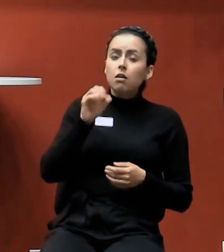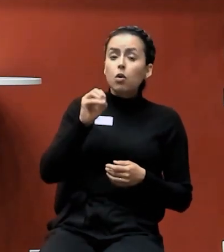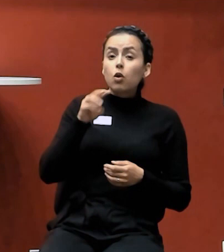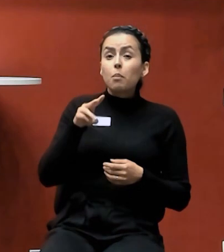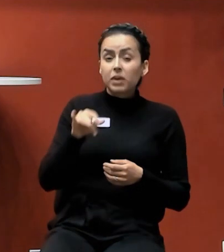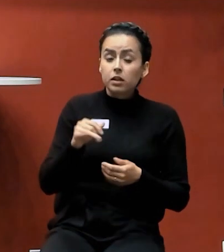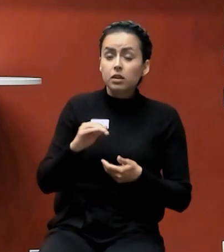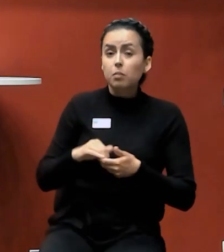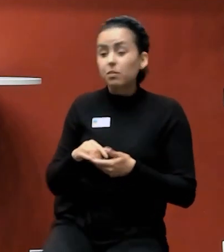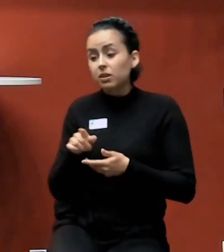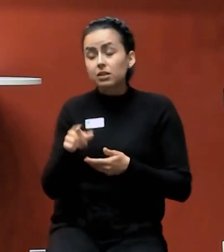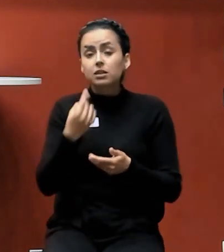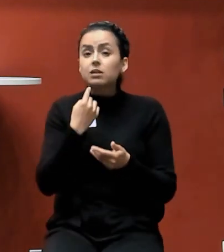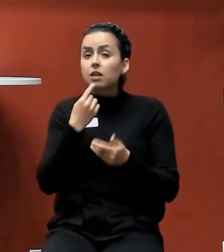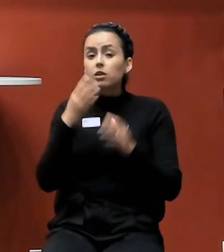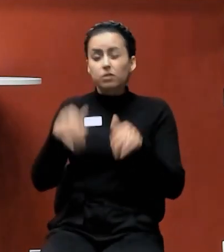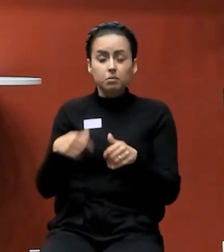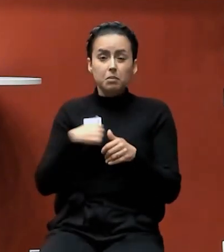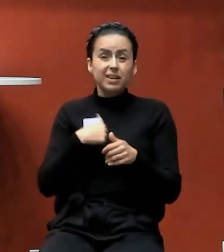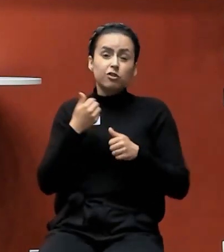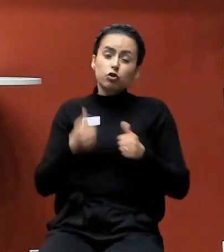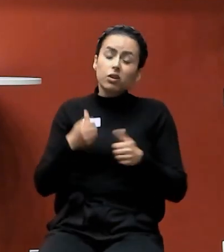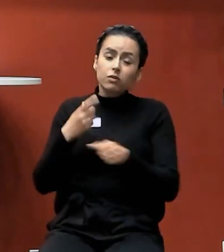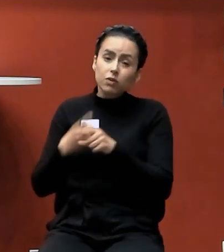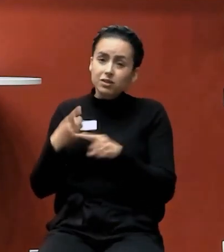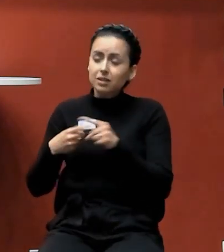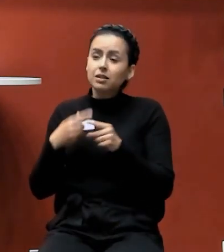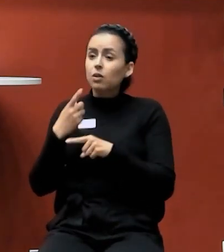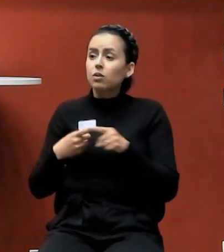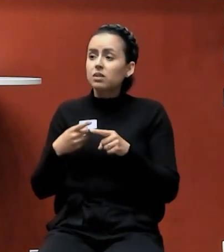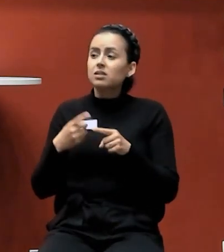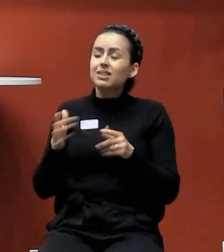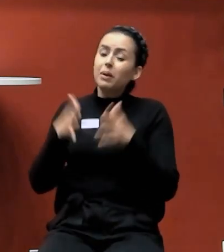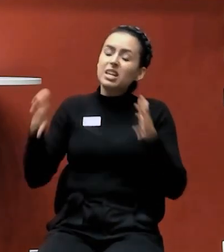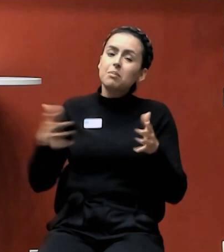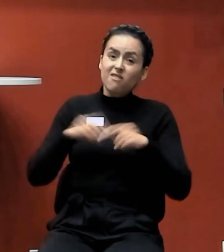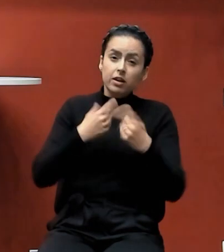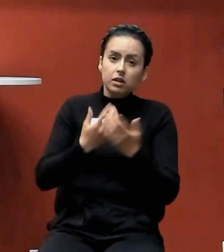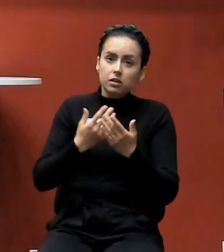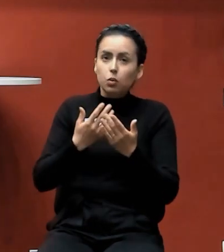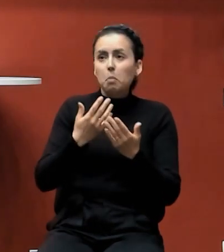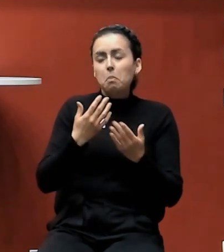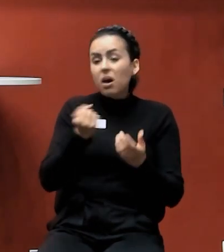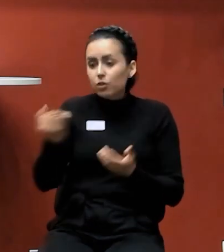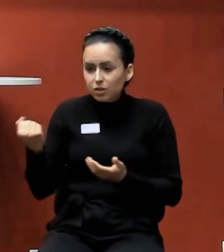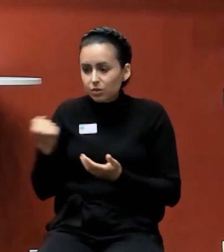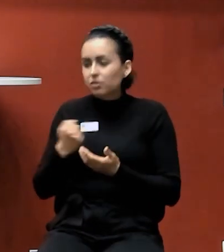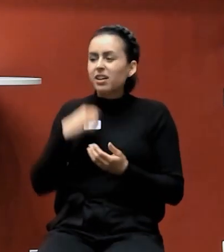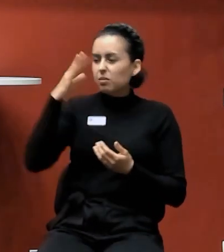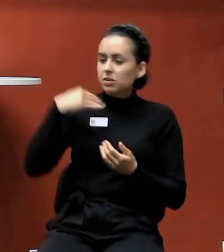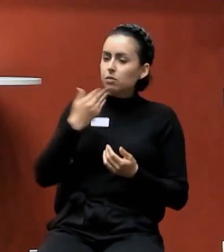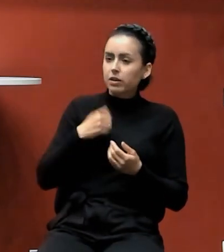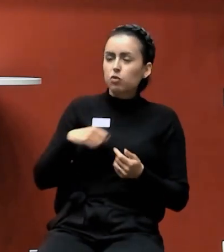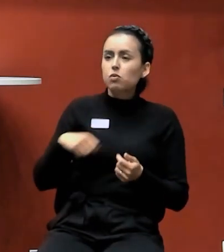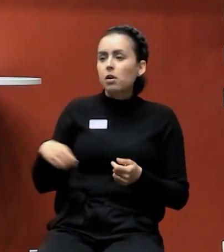I hope that there were even more opportunities at the same time for people coming from different margins, because like they are rare.